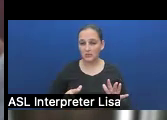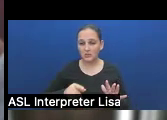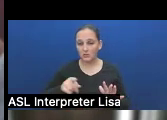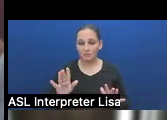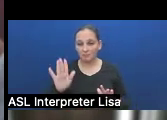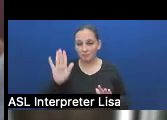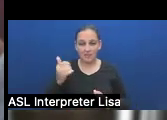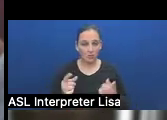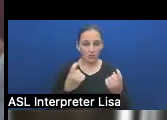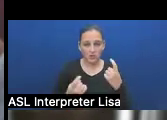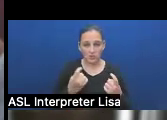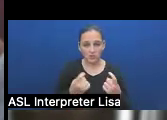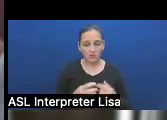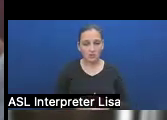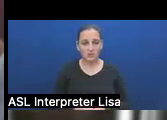or